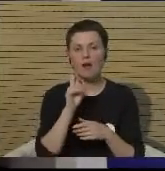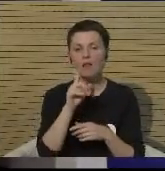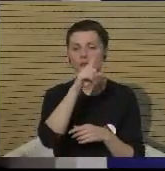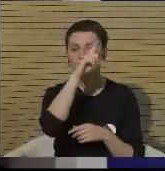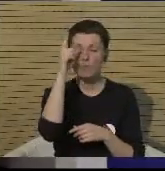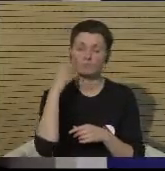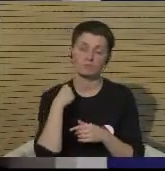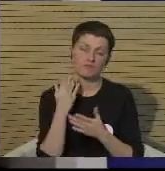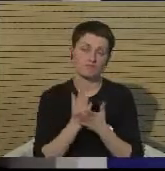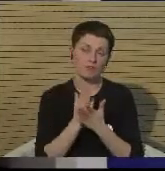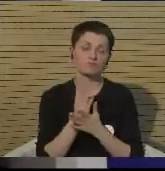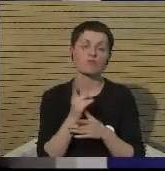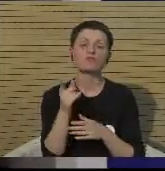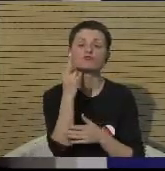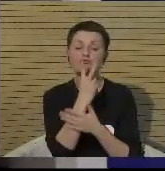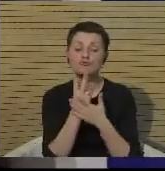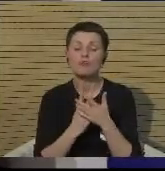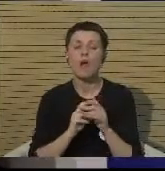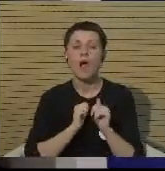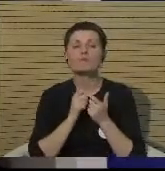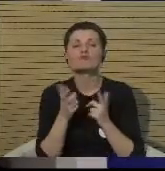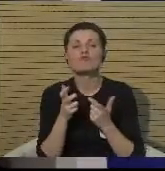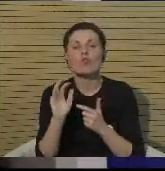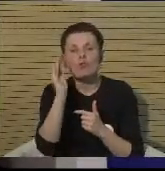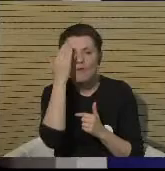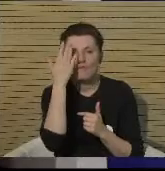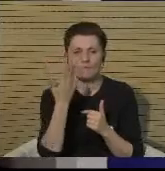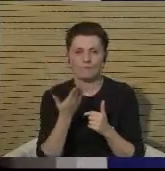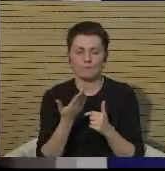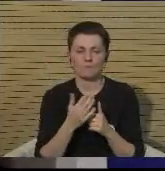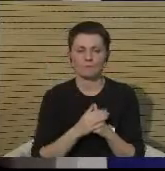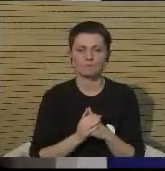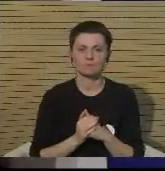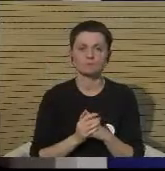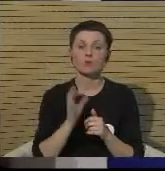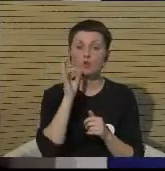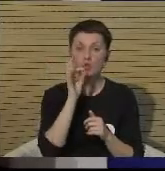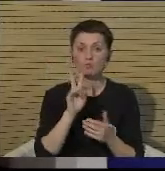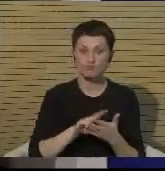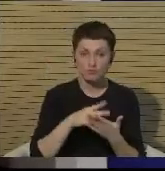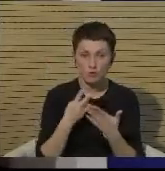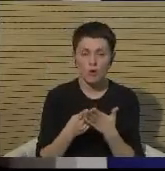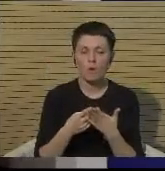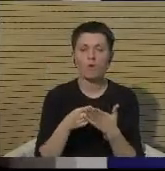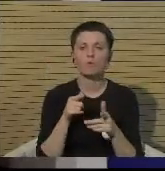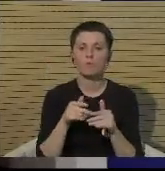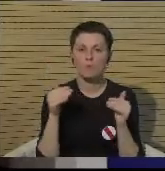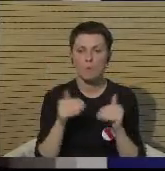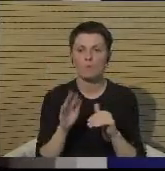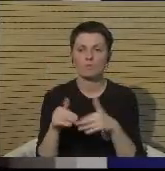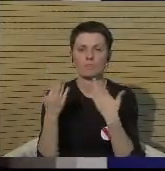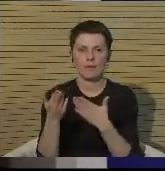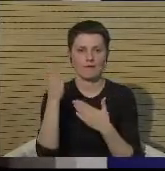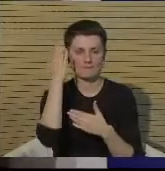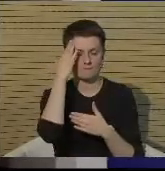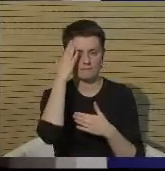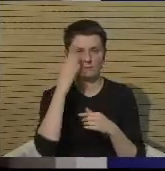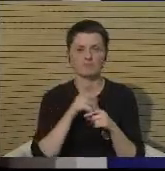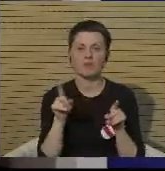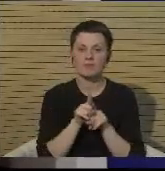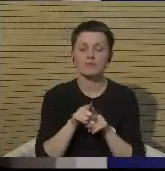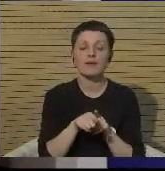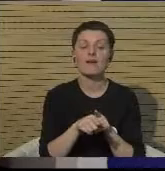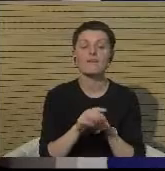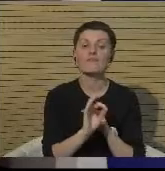reading. However, people, I strongly believe in it, read to learn something, and a good translation